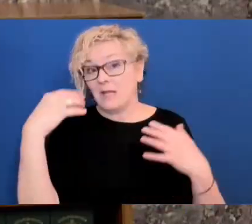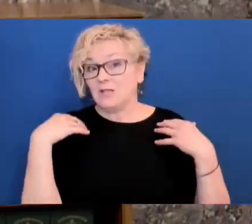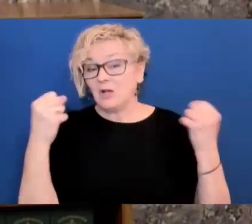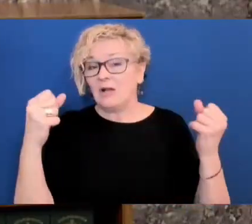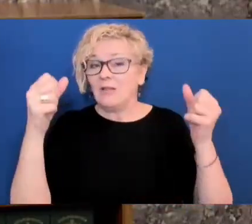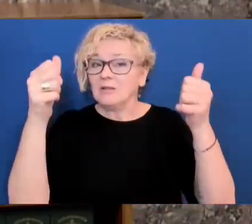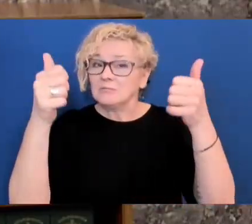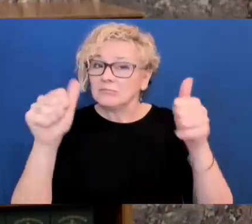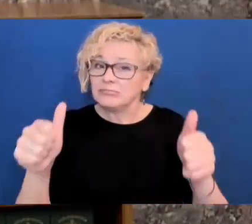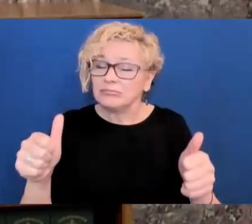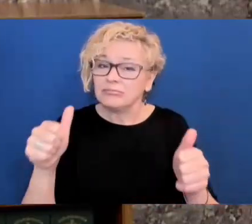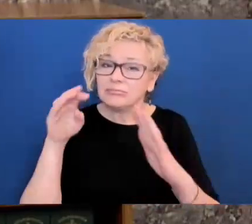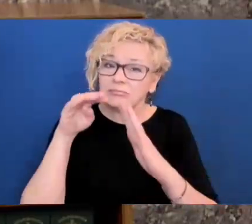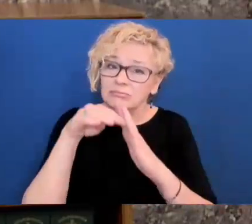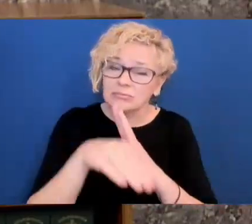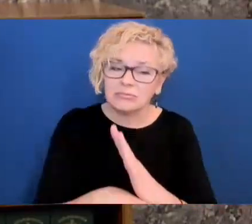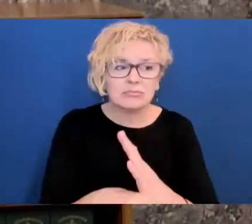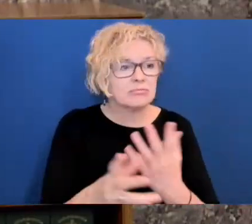Premier